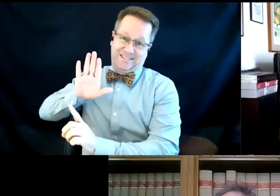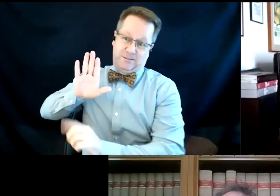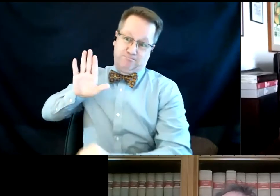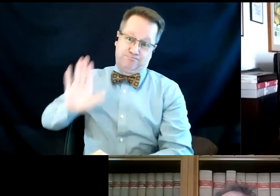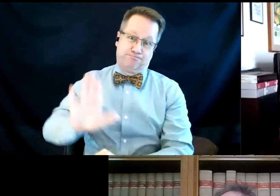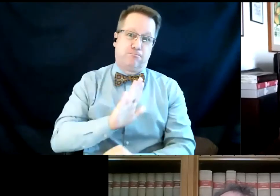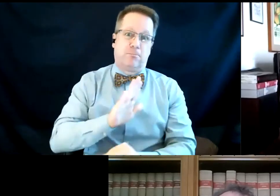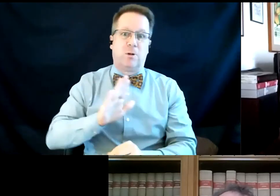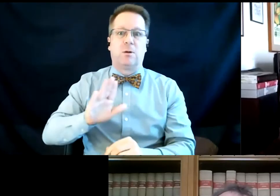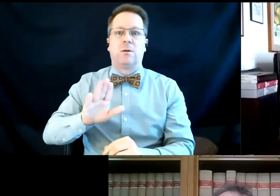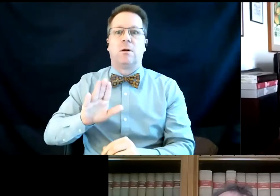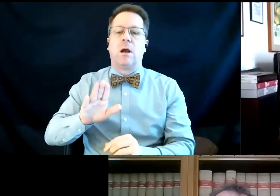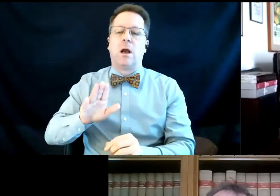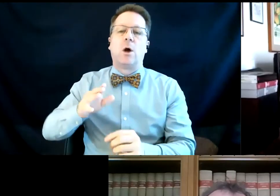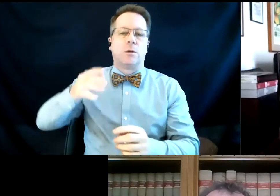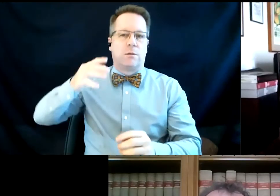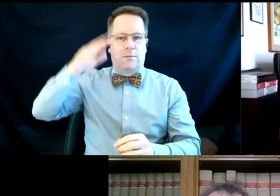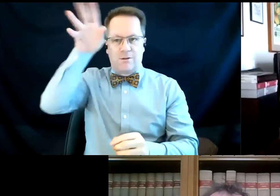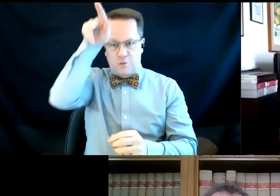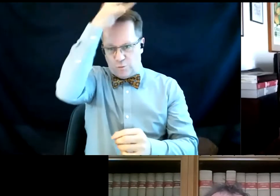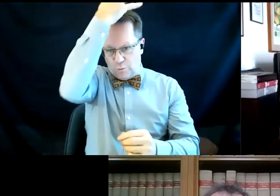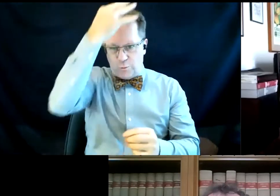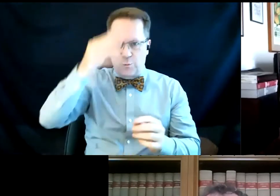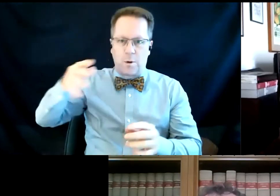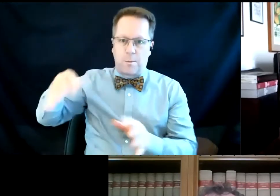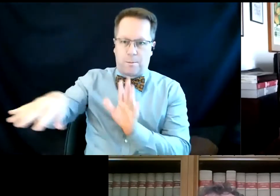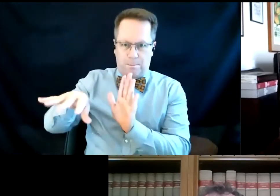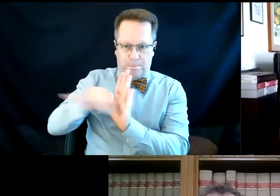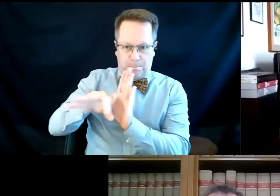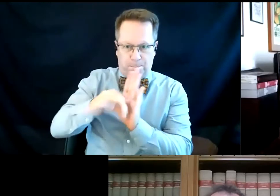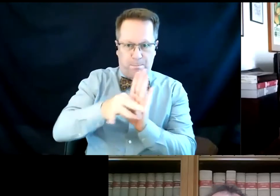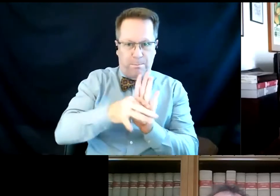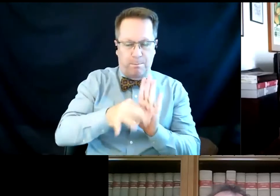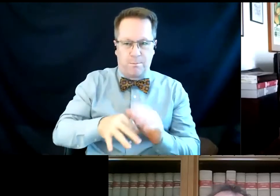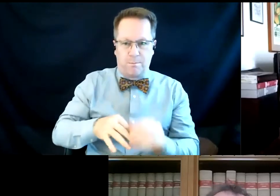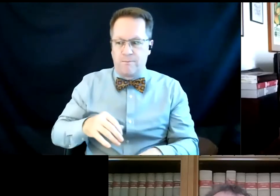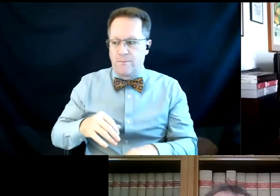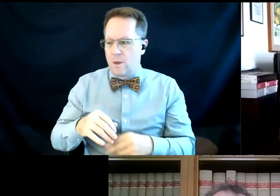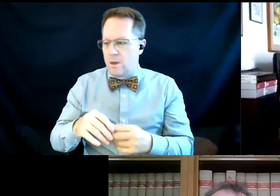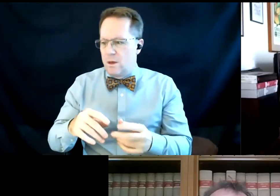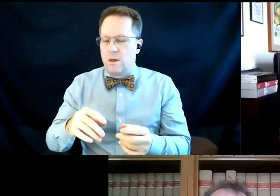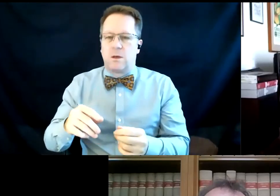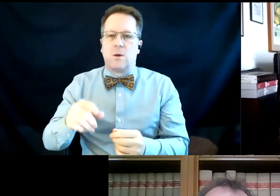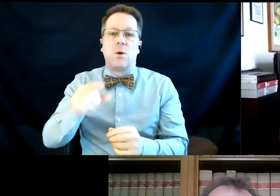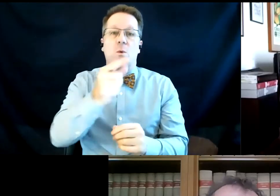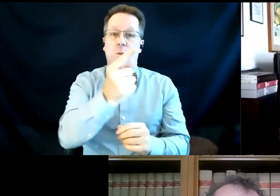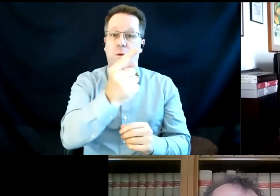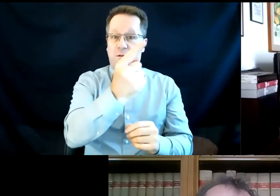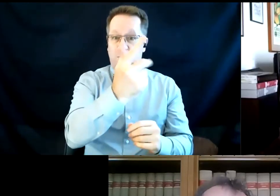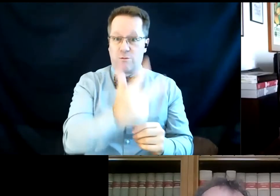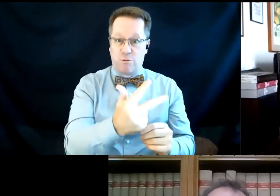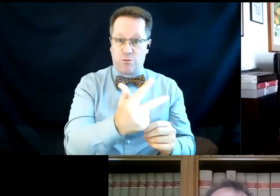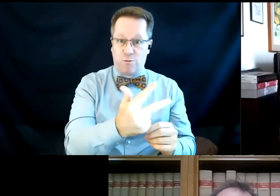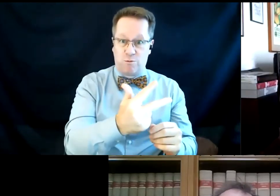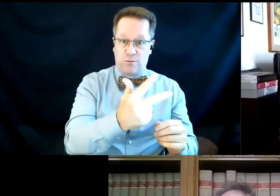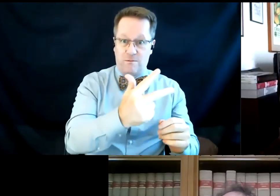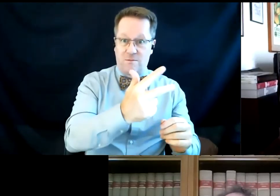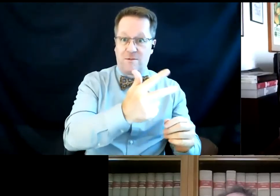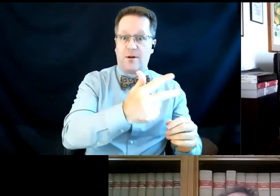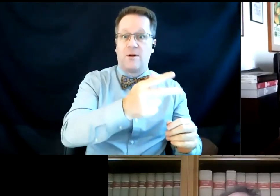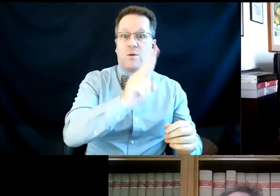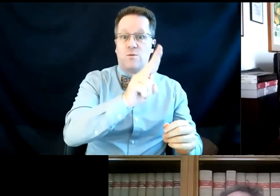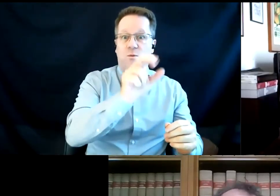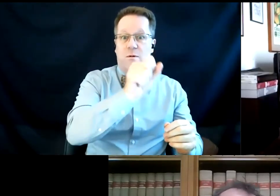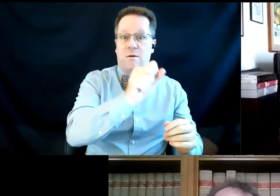are Trump appointees, and of course, 1/3 of the Supreme Court are Trump